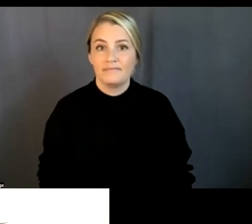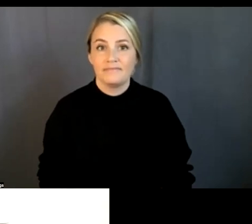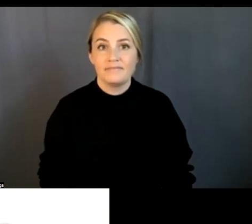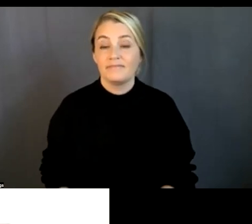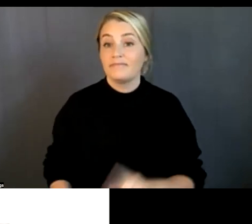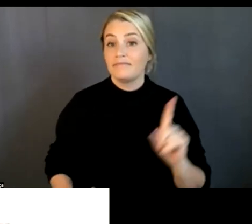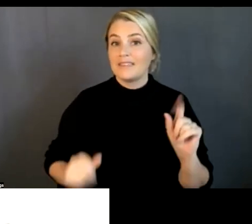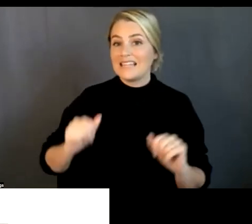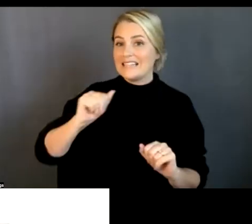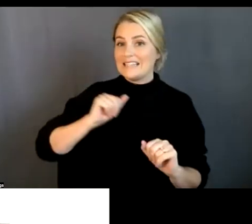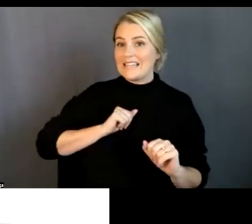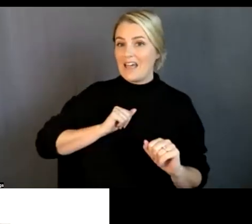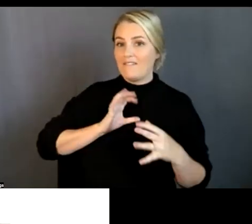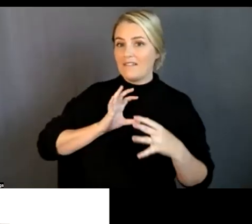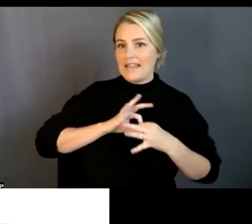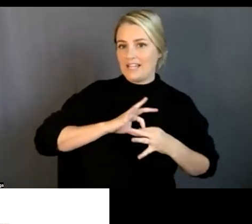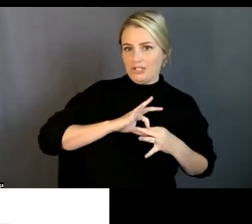Self-connection.